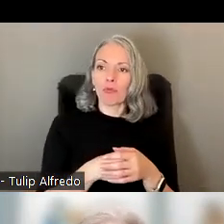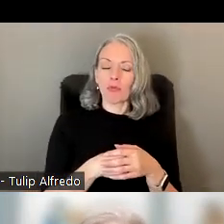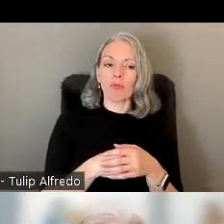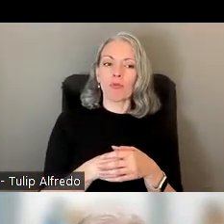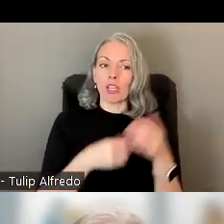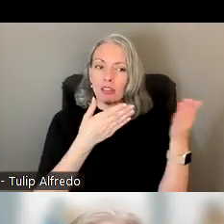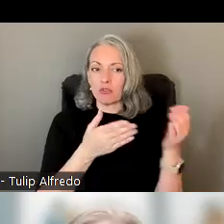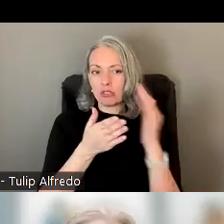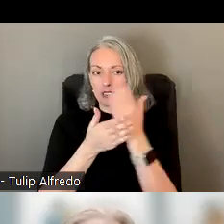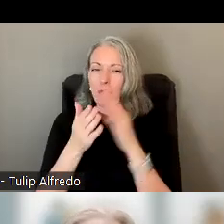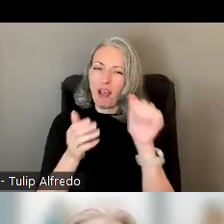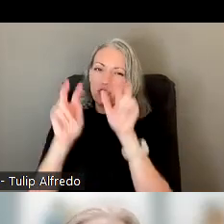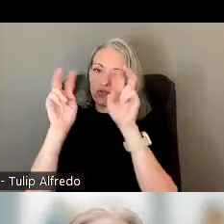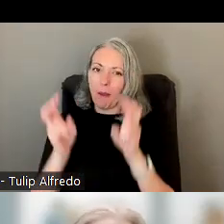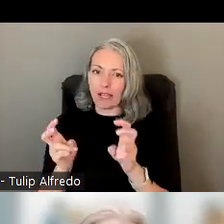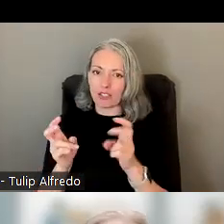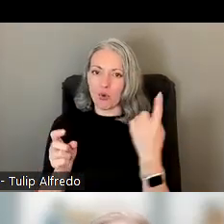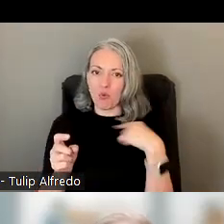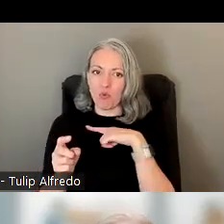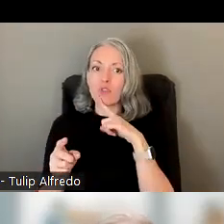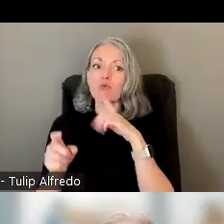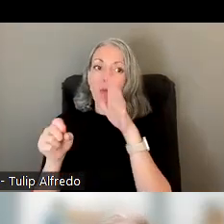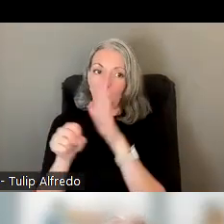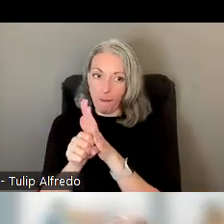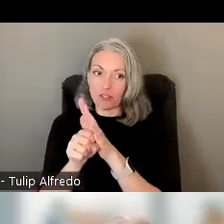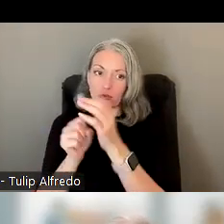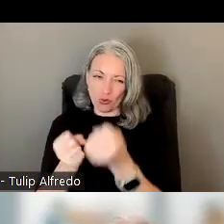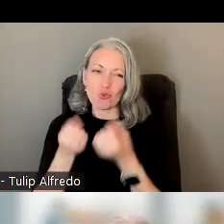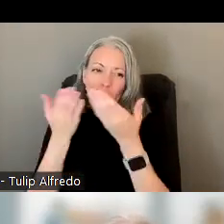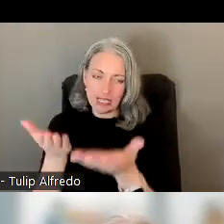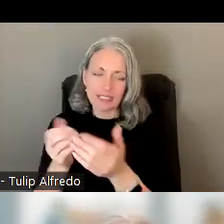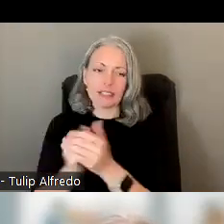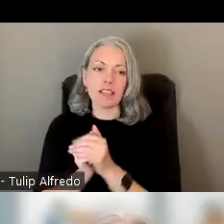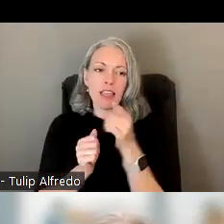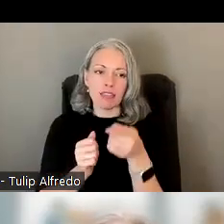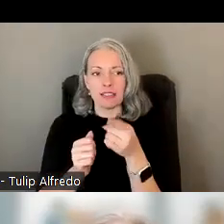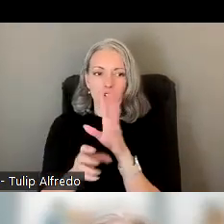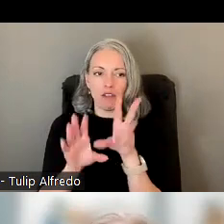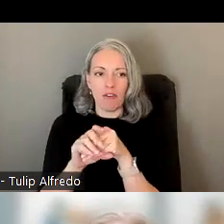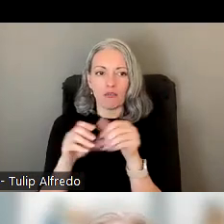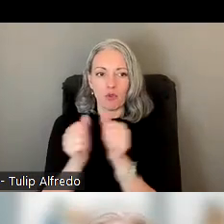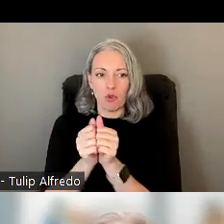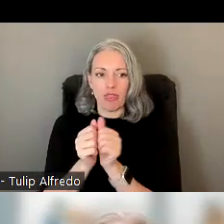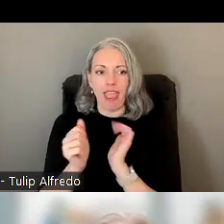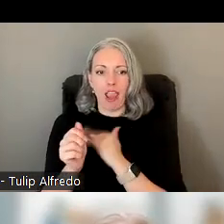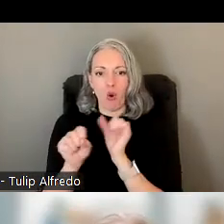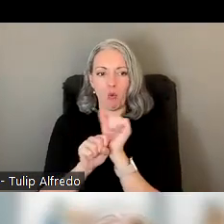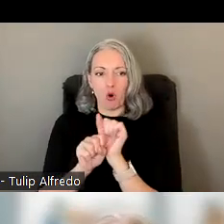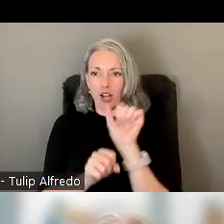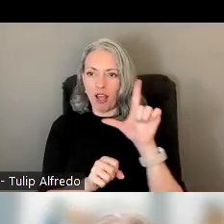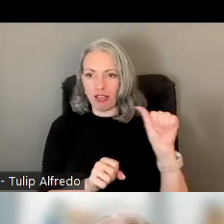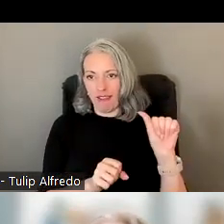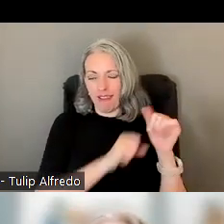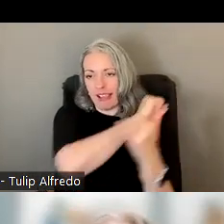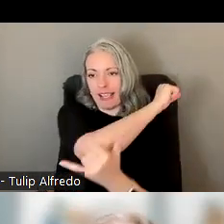These are some of the other topics that we want to ensure are addressed. Again, this is all predicated on work we did here in Los Angeles County when we created the LA